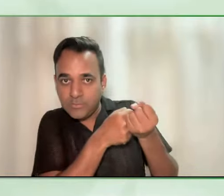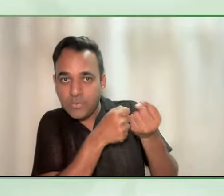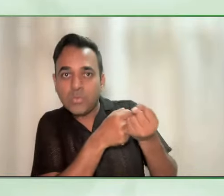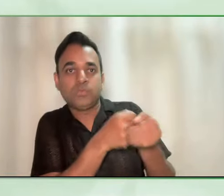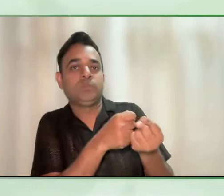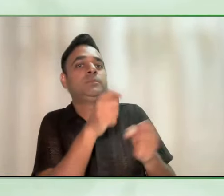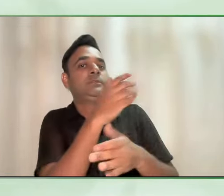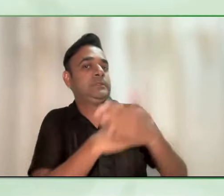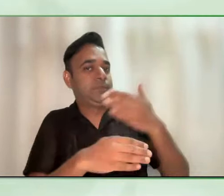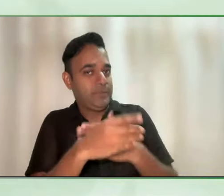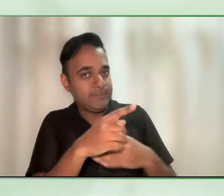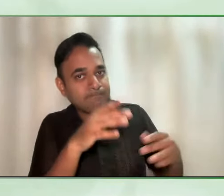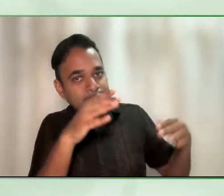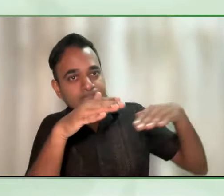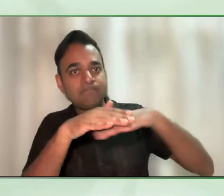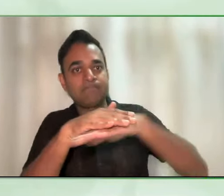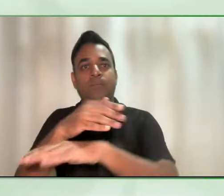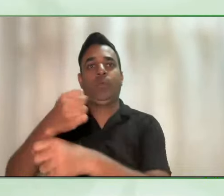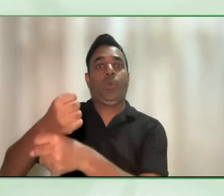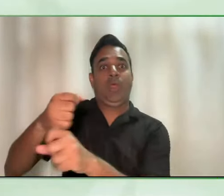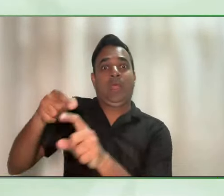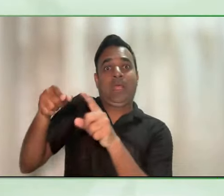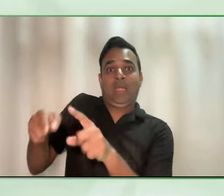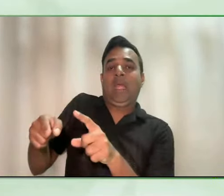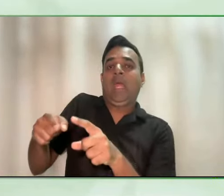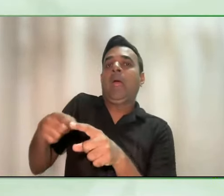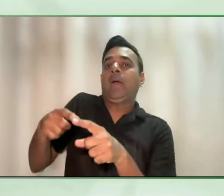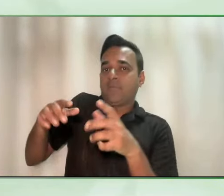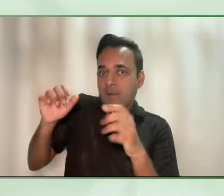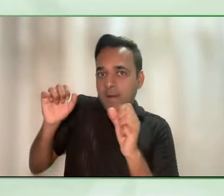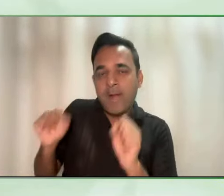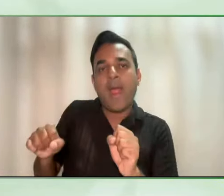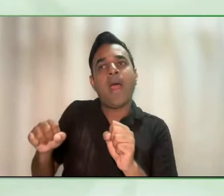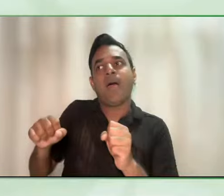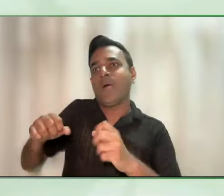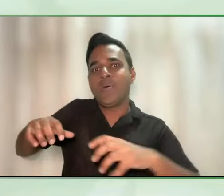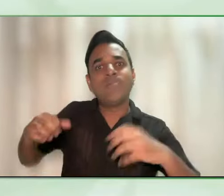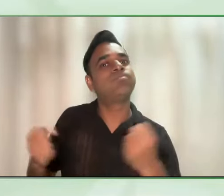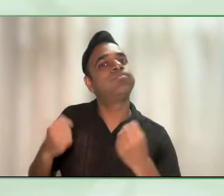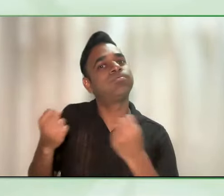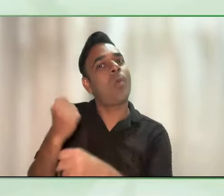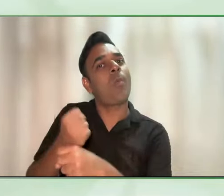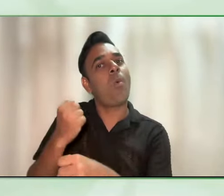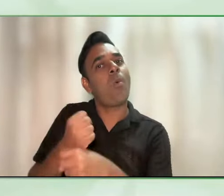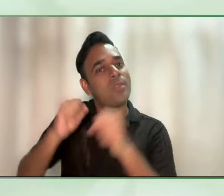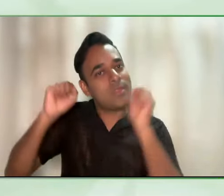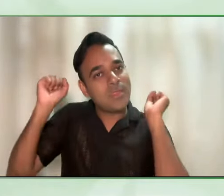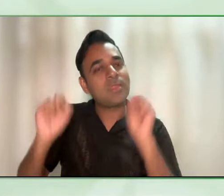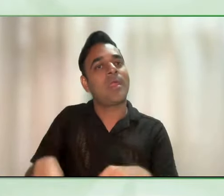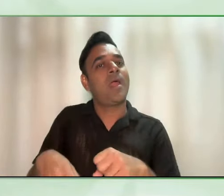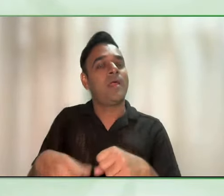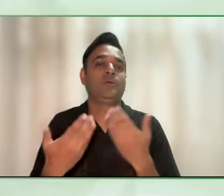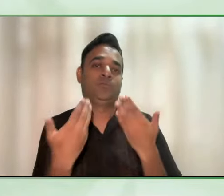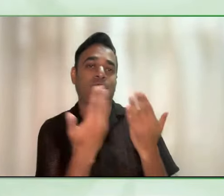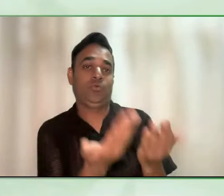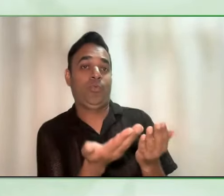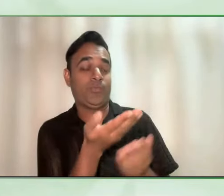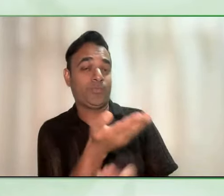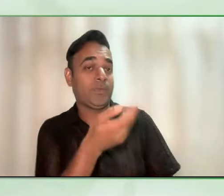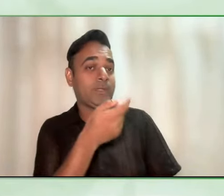you, Everjan. There are 4 elements that constitute our policy in this type of training. First of all, we believe in the necessity